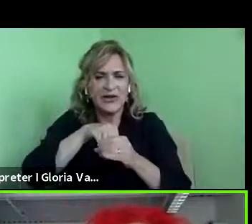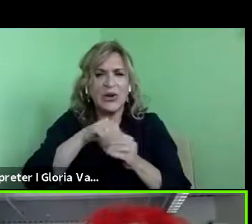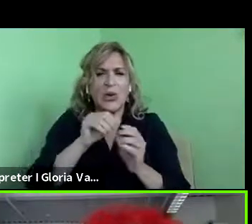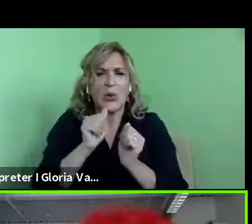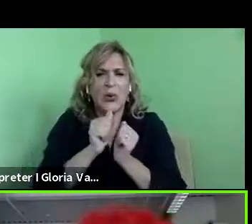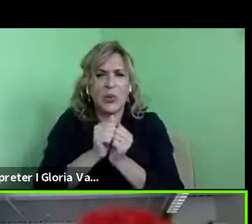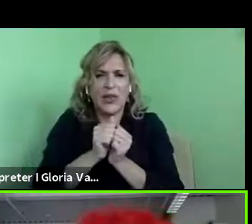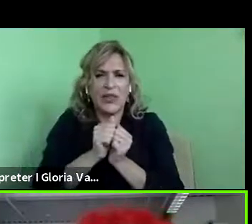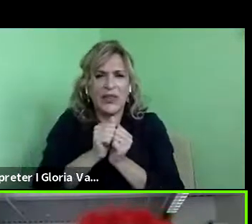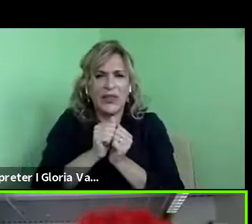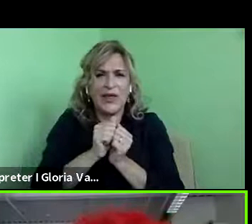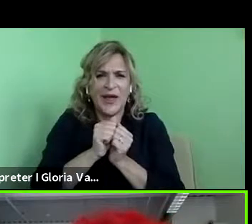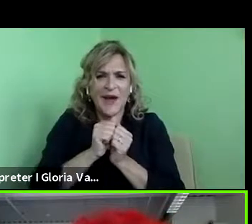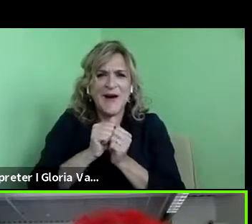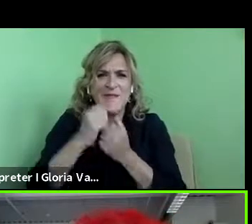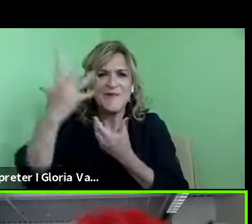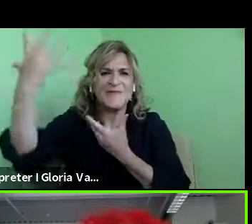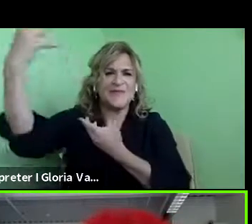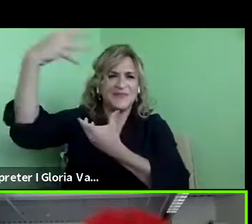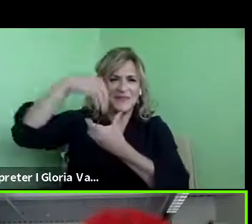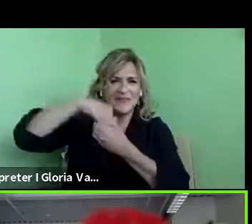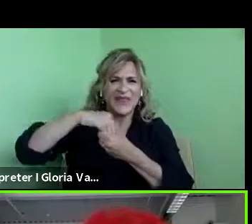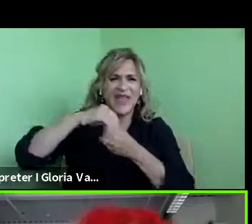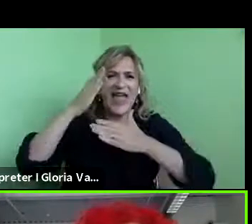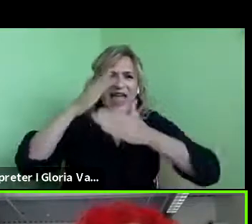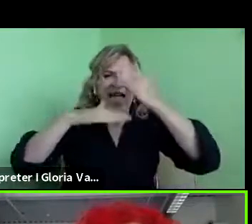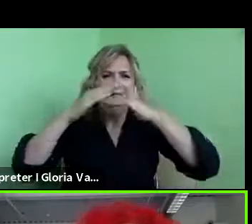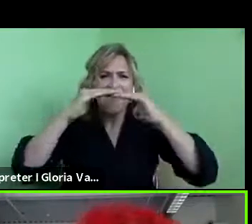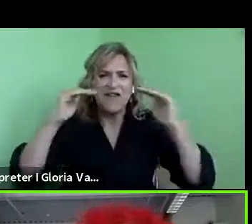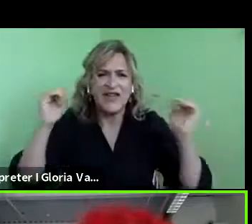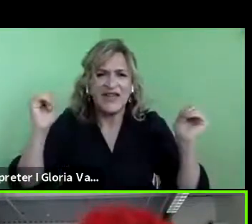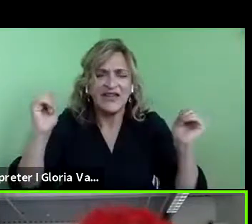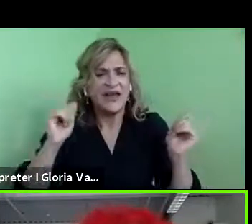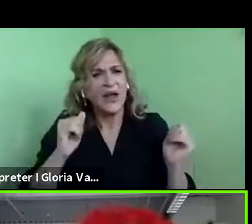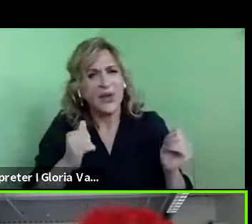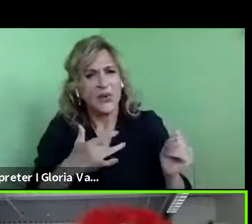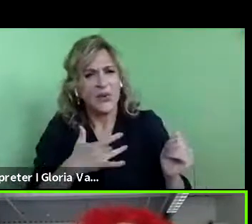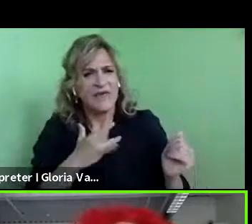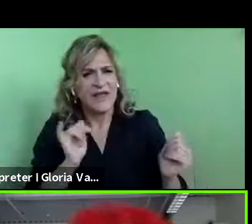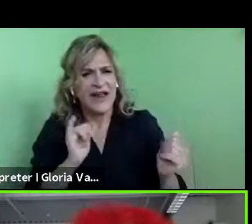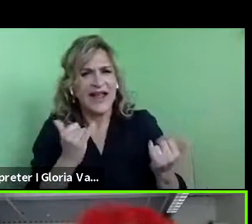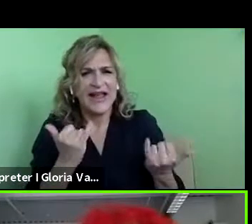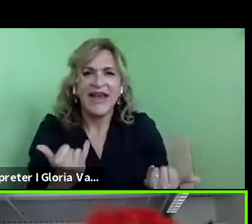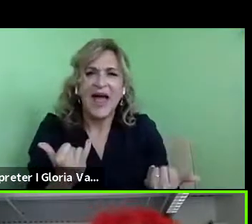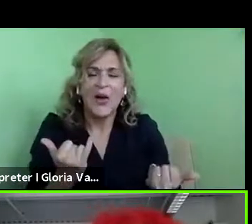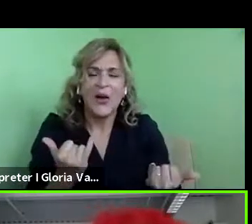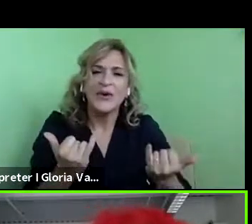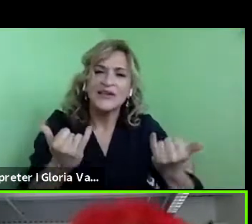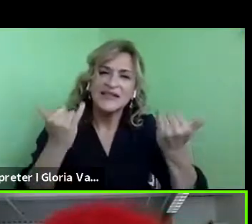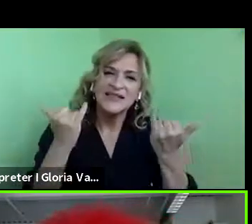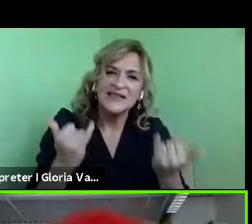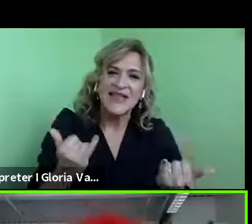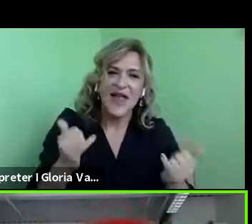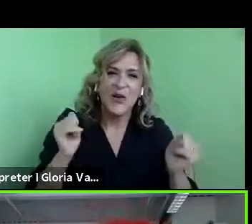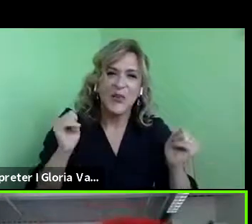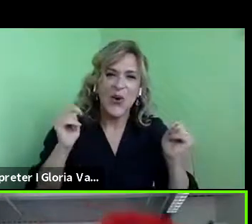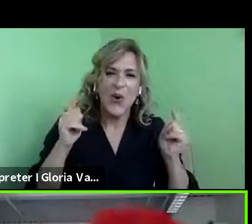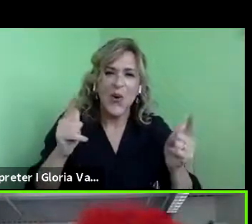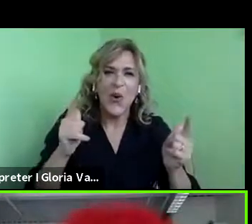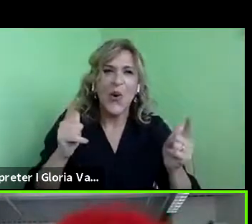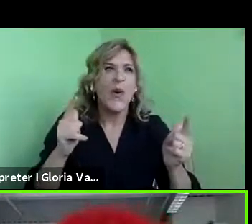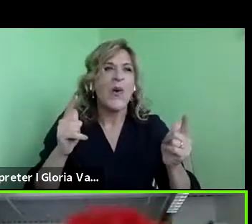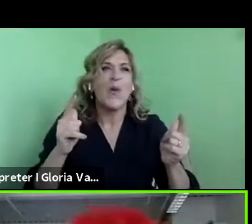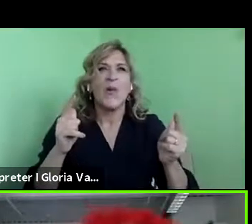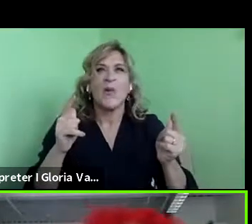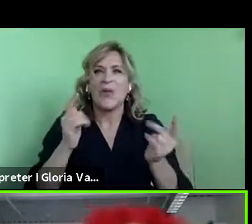heaven. And I've been thinking about that in terms of, you know, what does it mean like now, today, and as we've all sort of gone